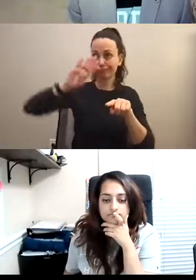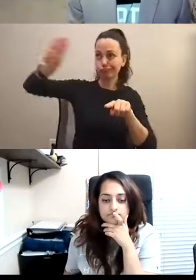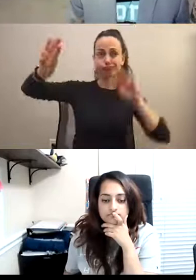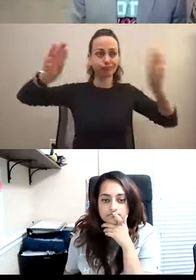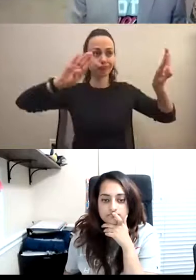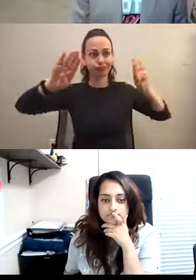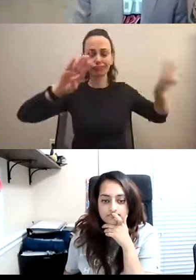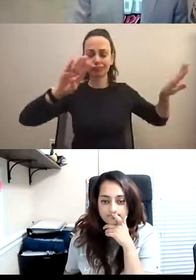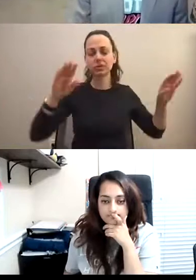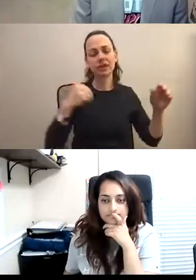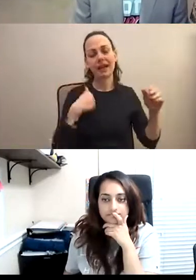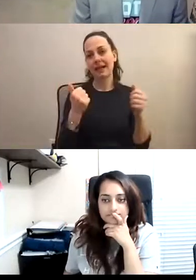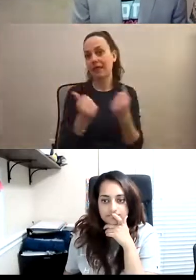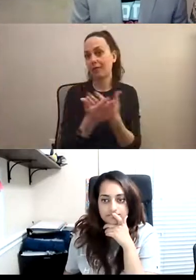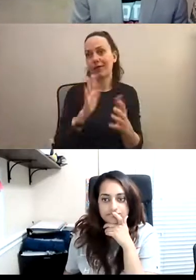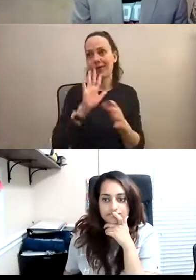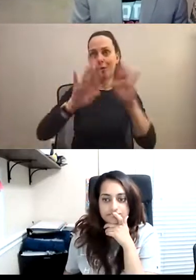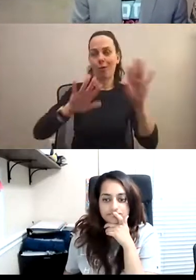have all kinds of stuff all over my place. But